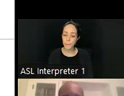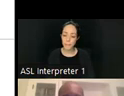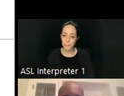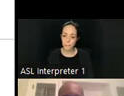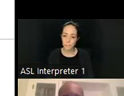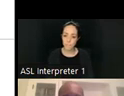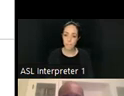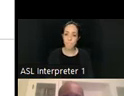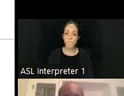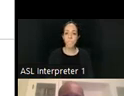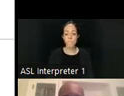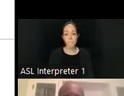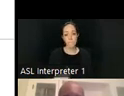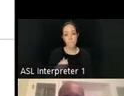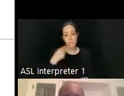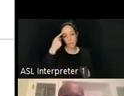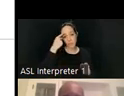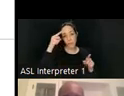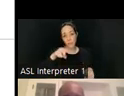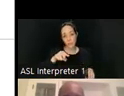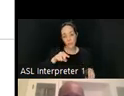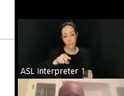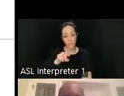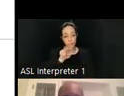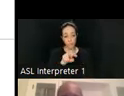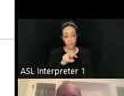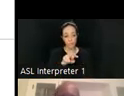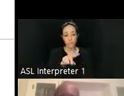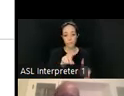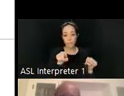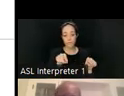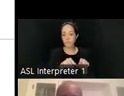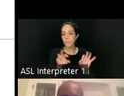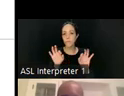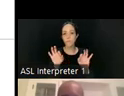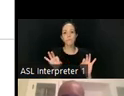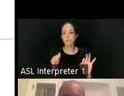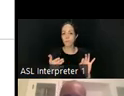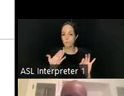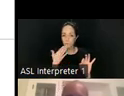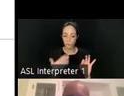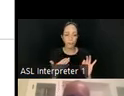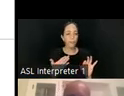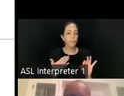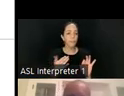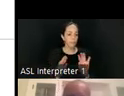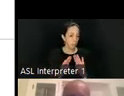I'd also like to agree that I thought this is really well thought out. And